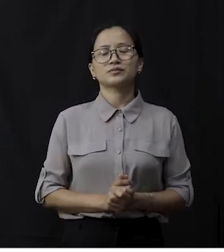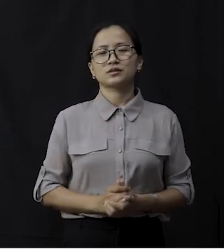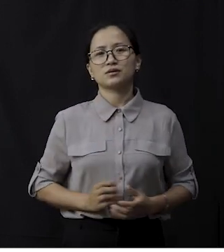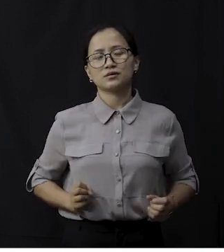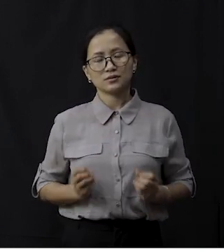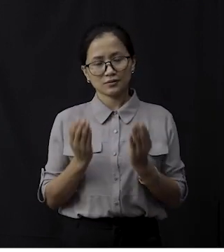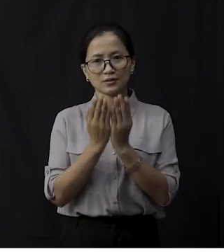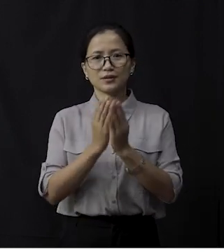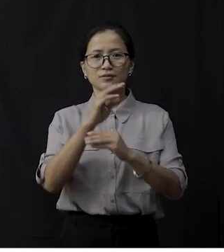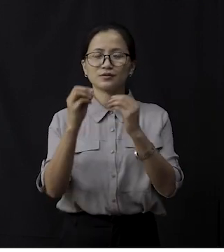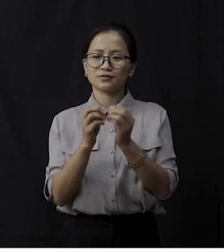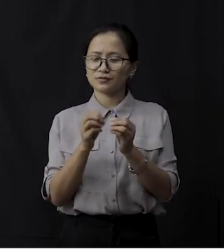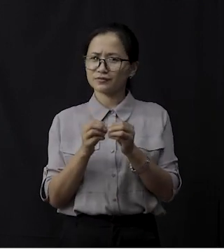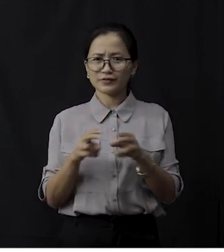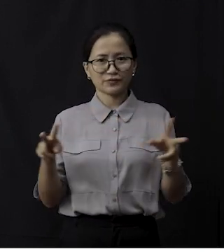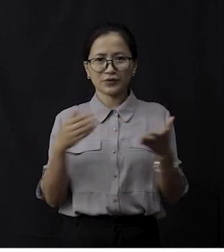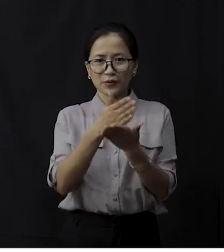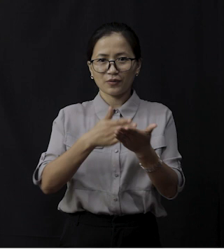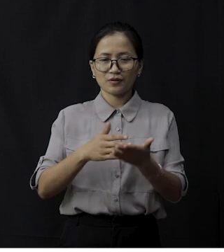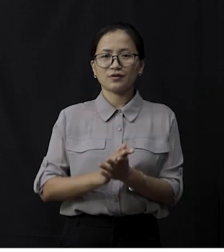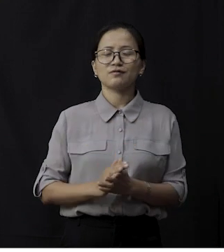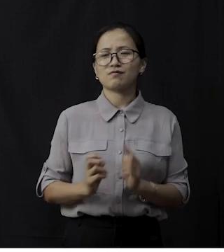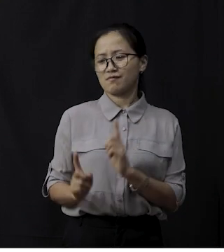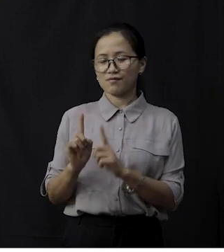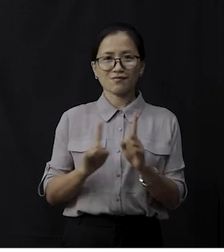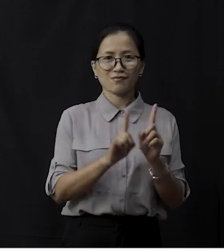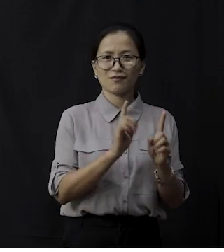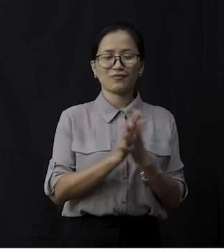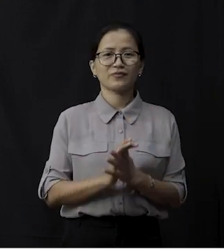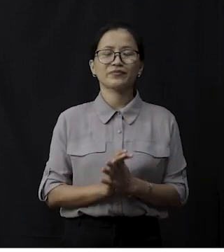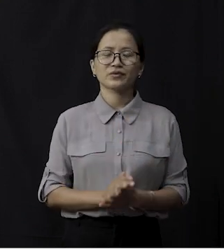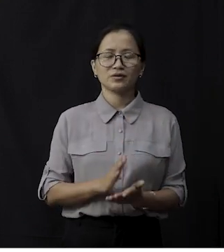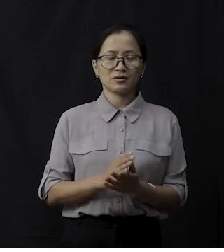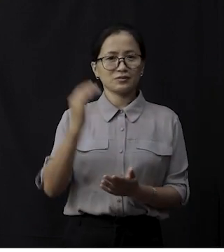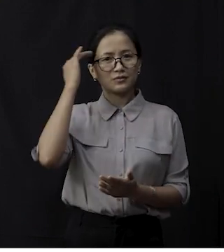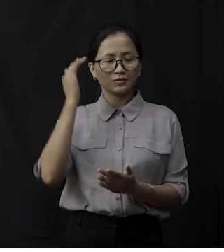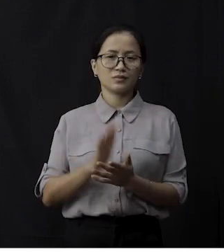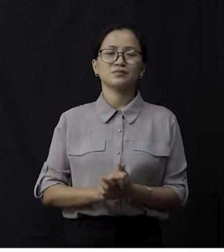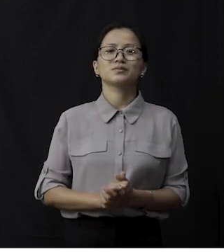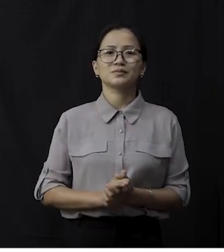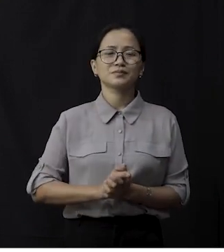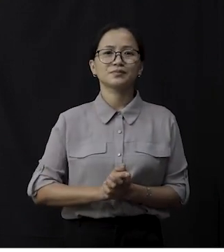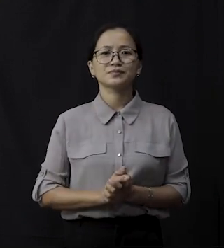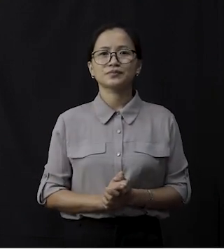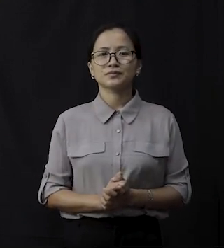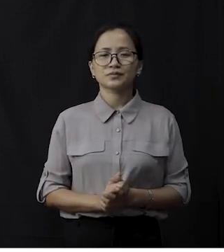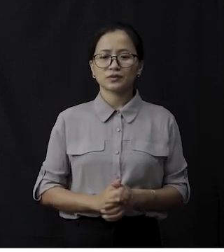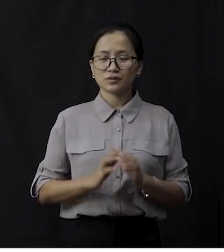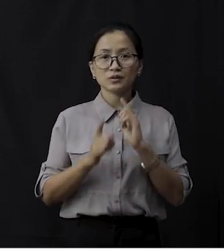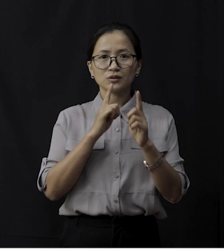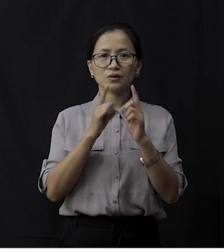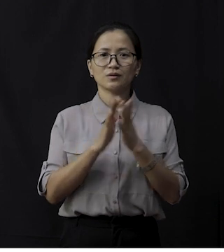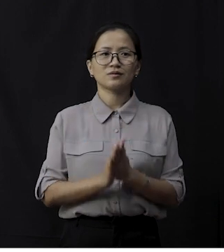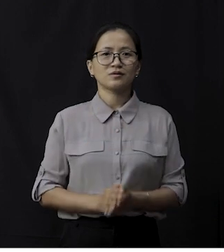studied about the different parts of plants, and I'm sure you know them all by heart now, right? Very good. And also we